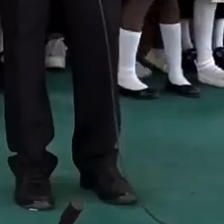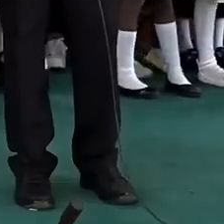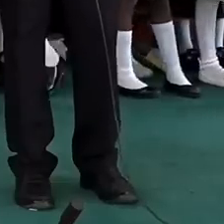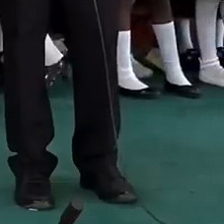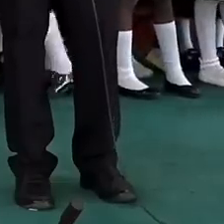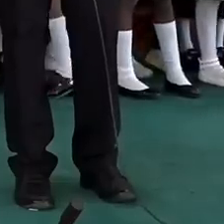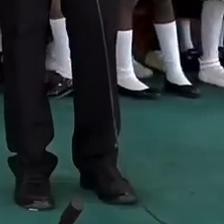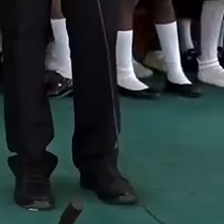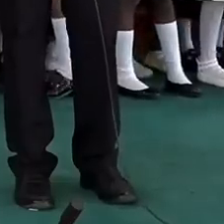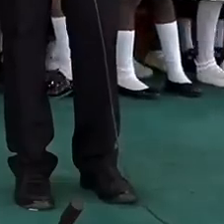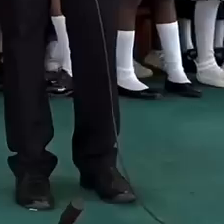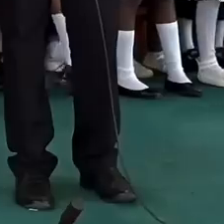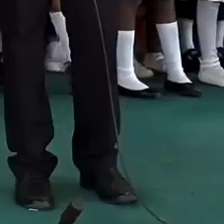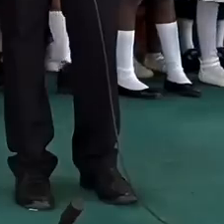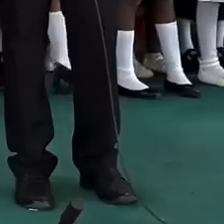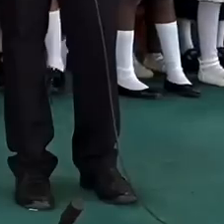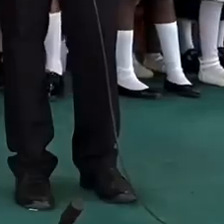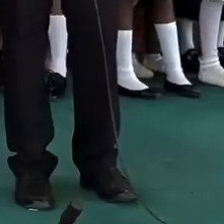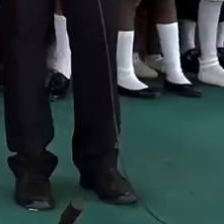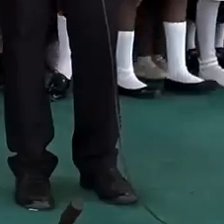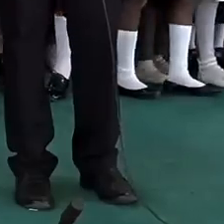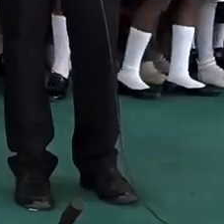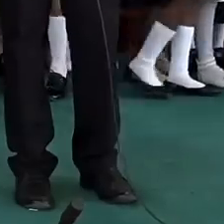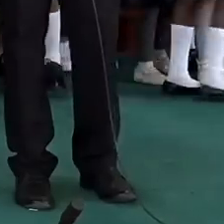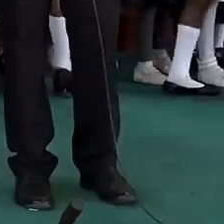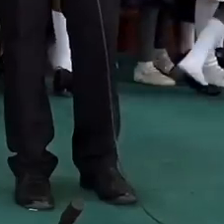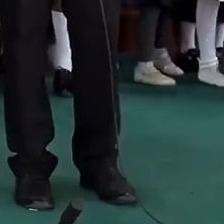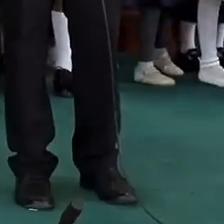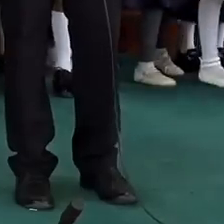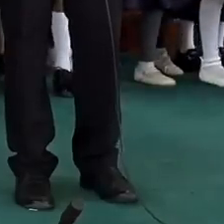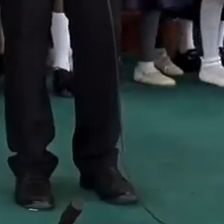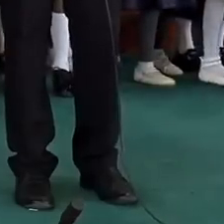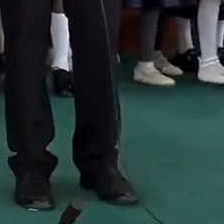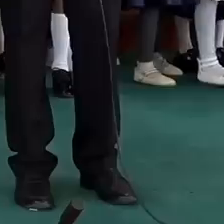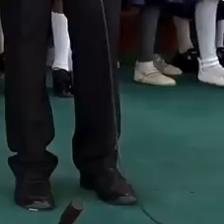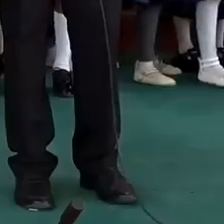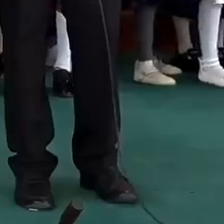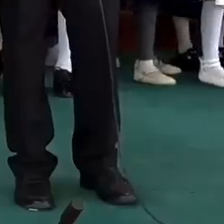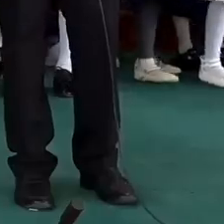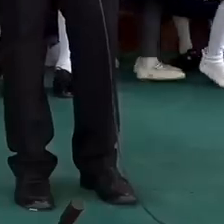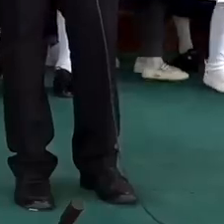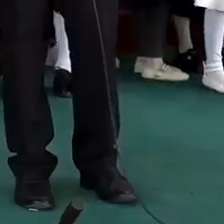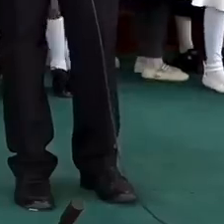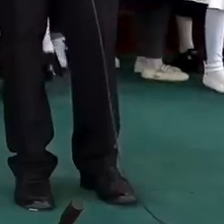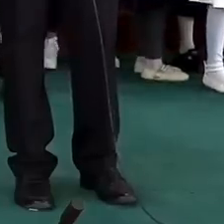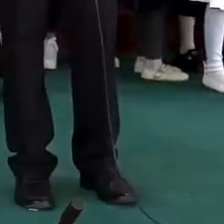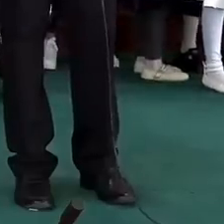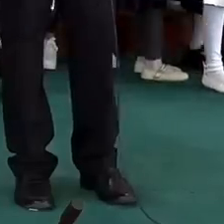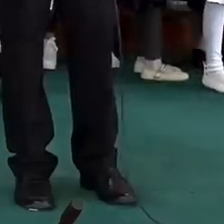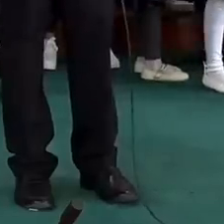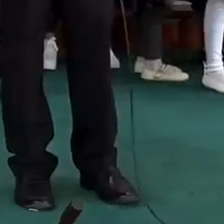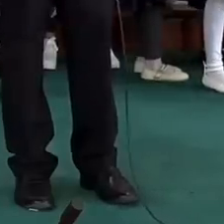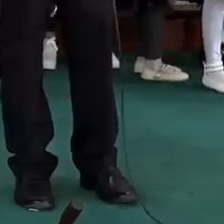there another? Is there another? Is there another? Is there another? Is there another? God bless you, I see you coming. See you